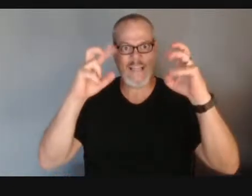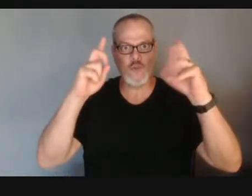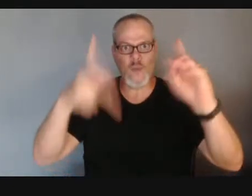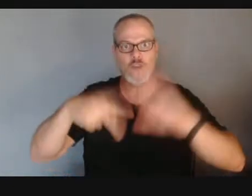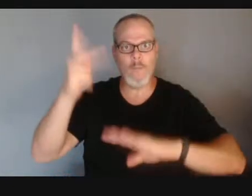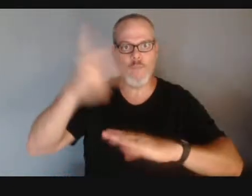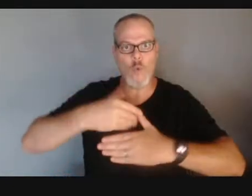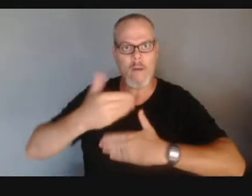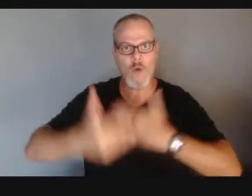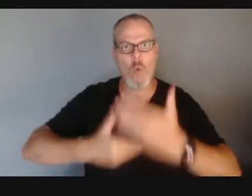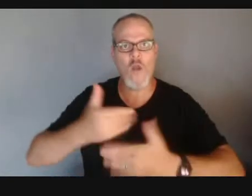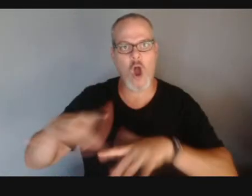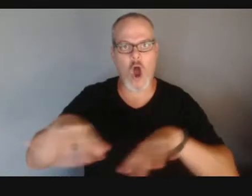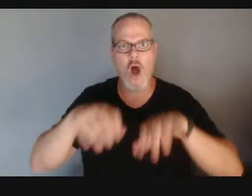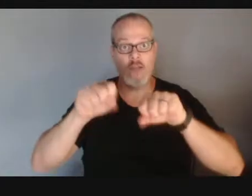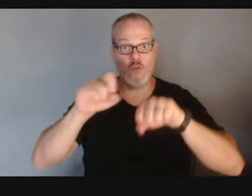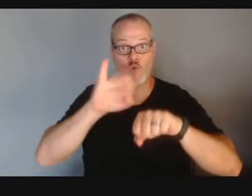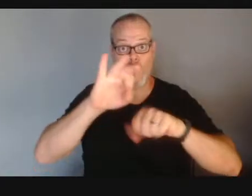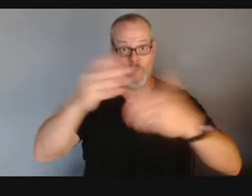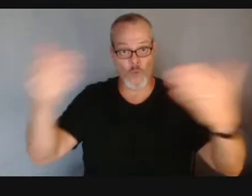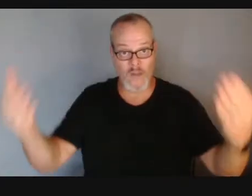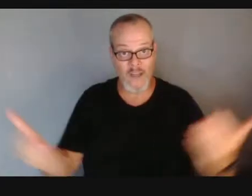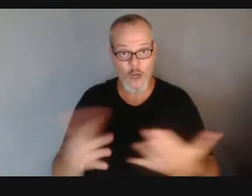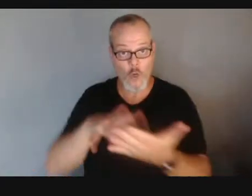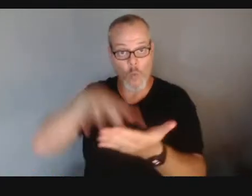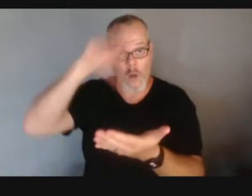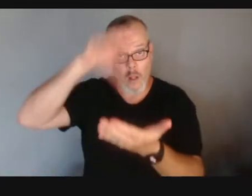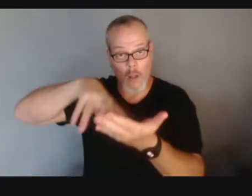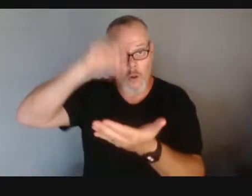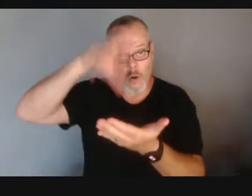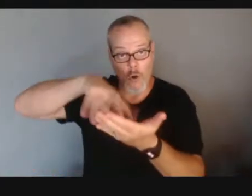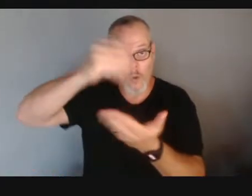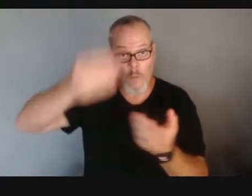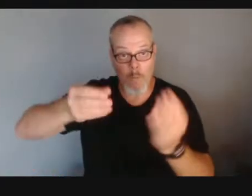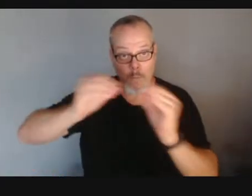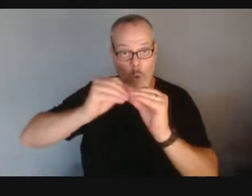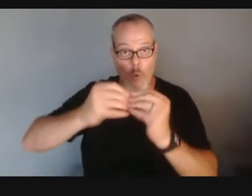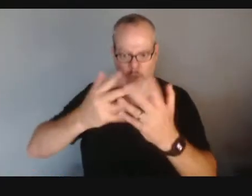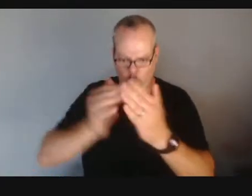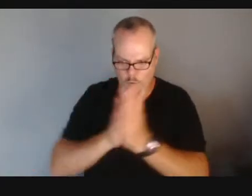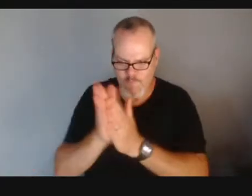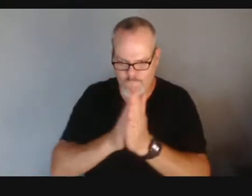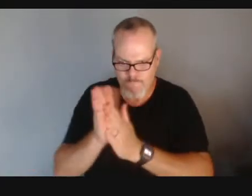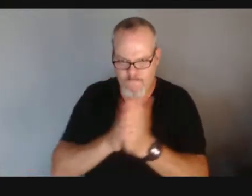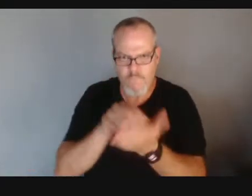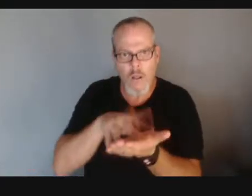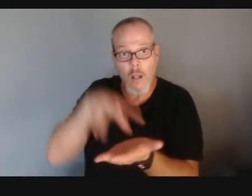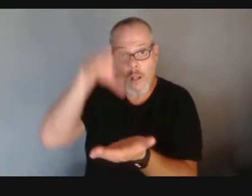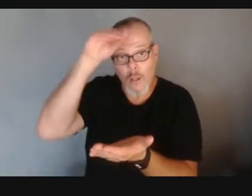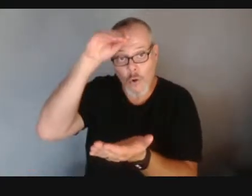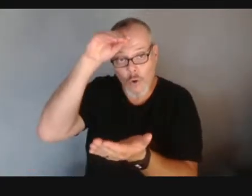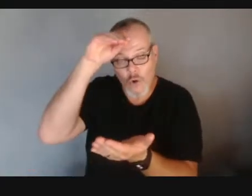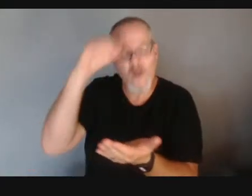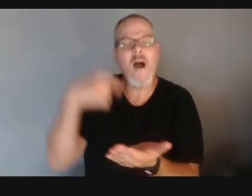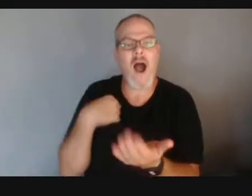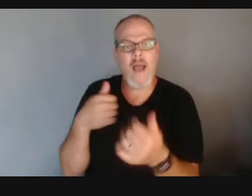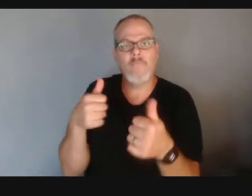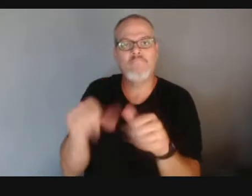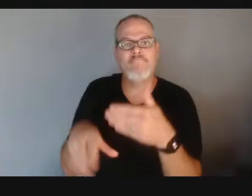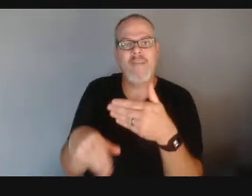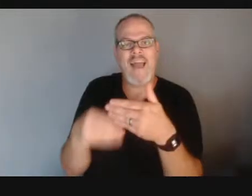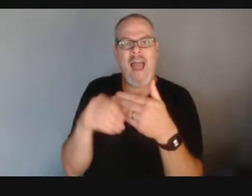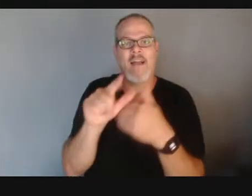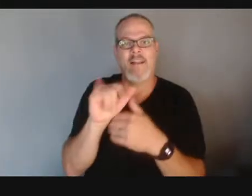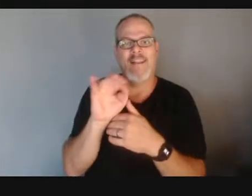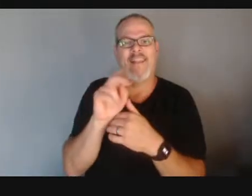and you're interested in learning a little bit more, and you want to freshen up on some stuff, I put the link in there